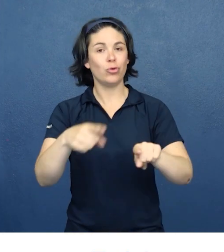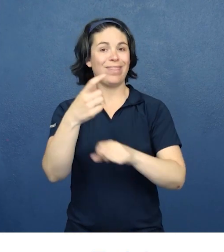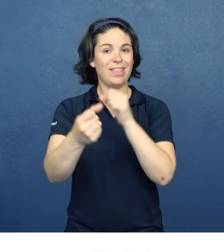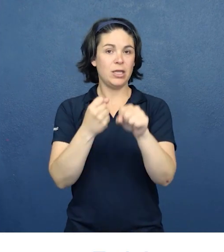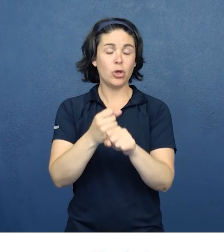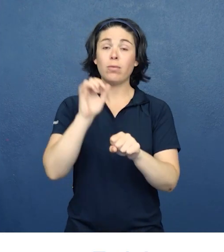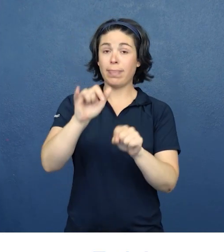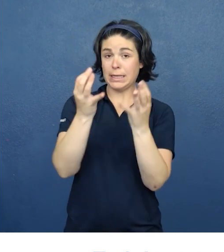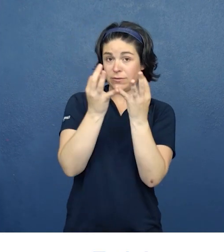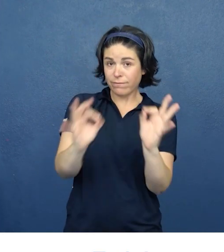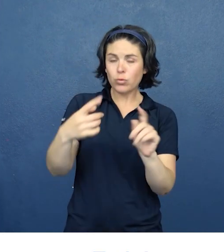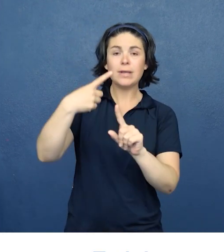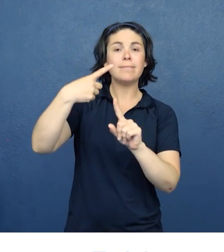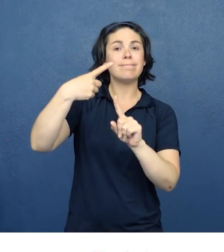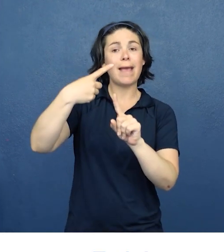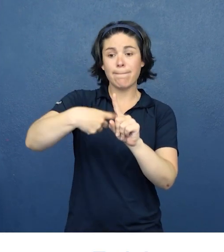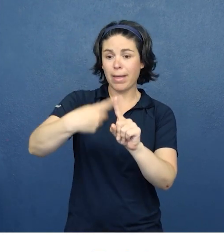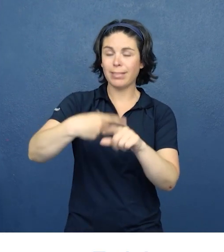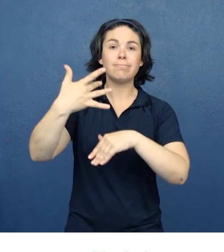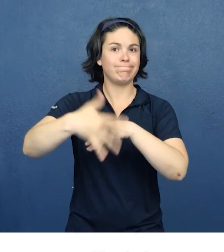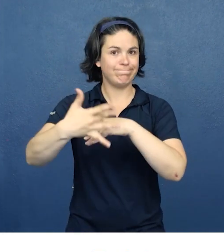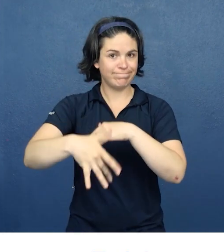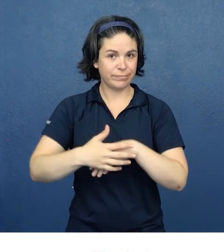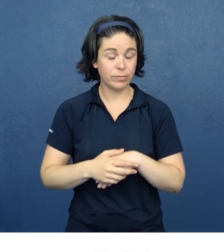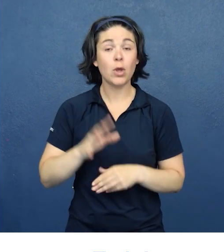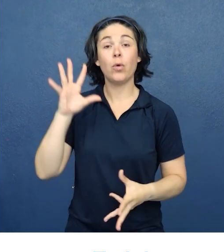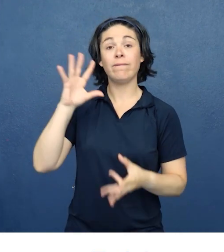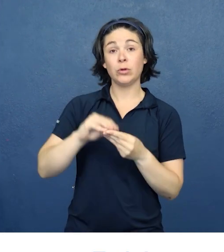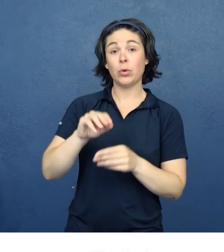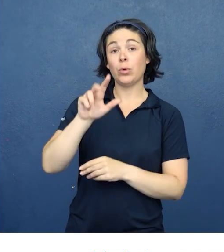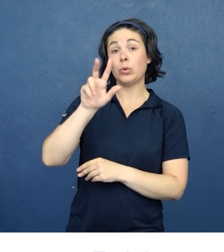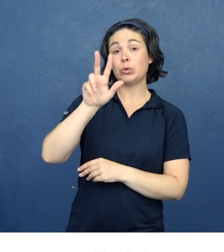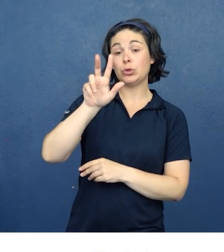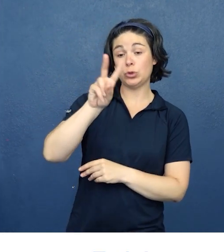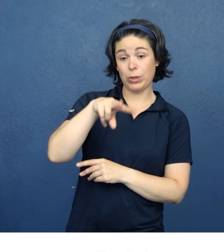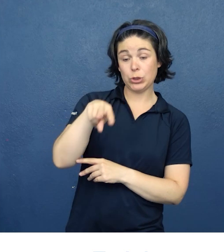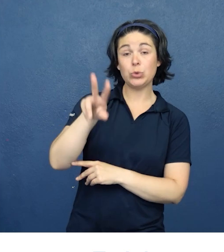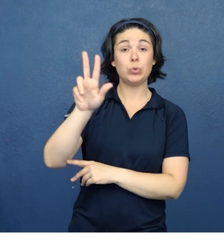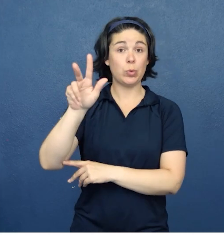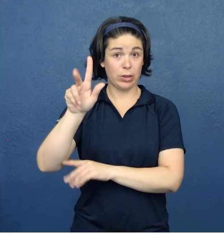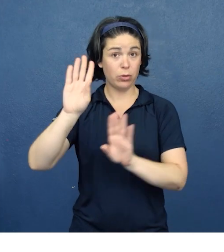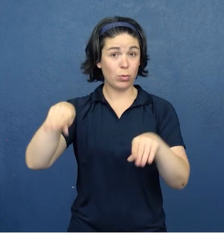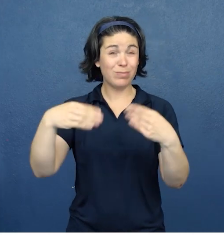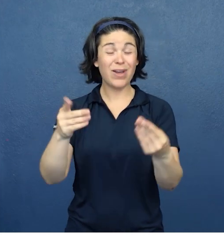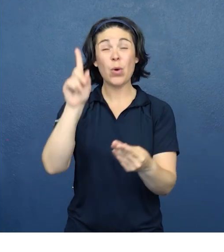are free and available every month, and in total for fiscal year 22-23,